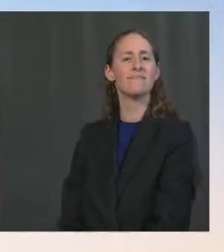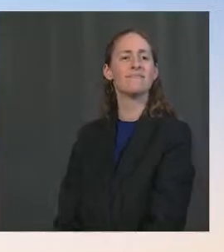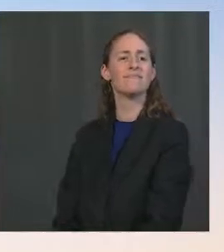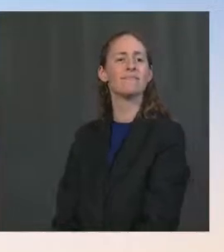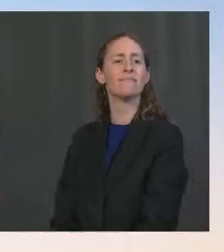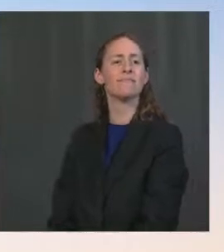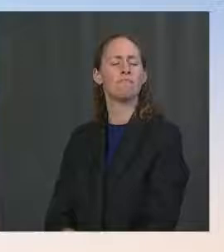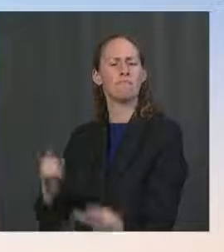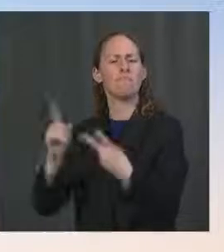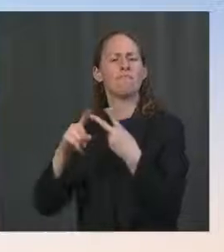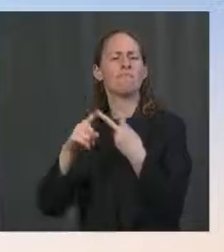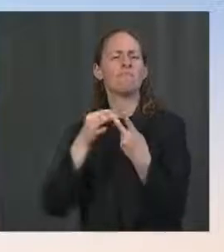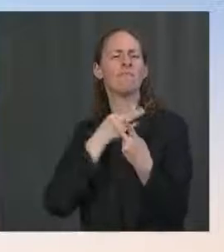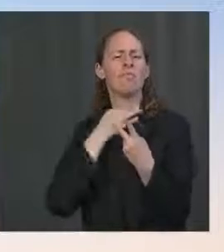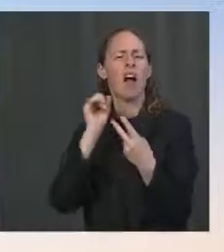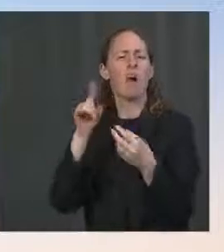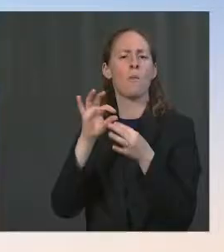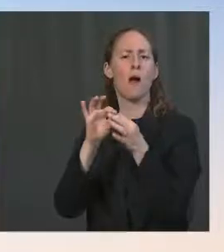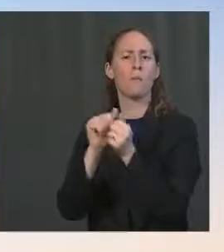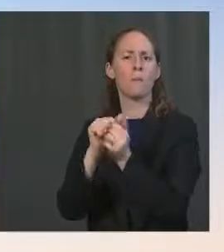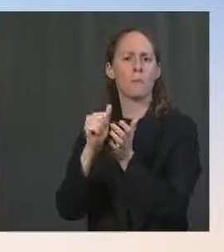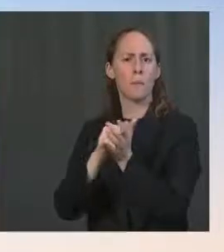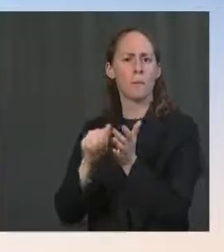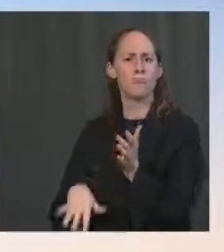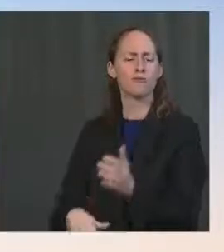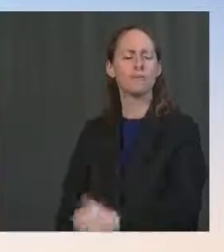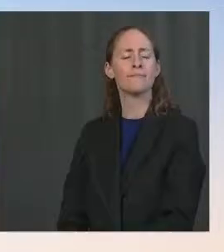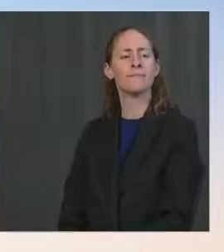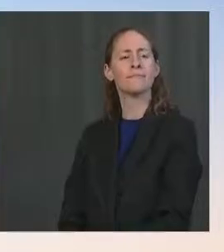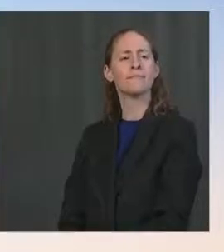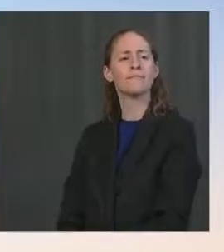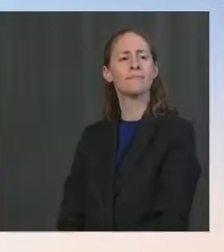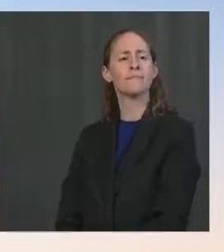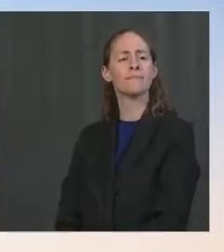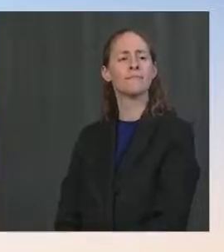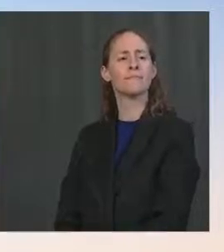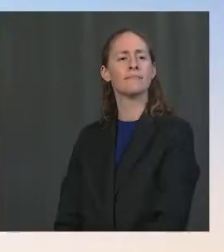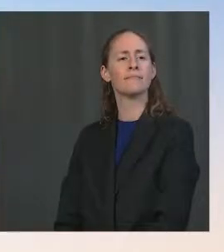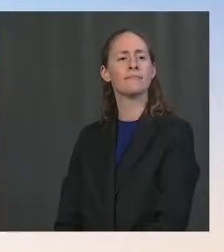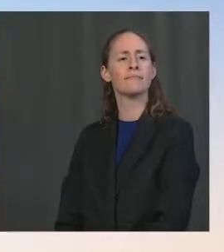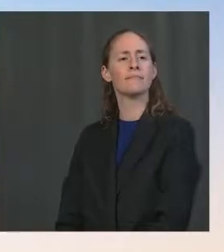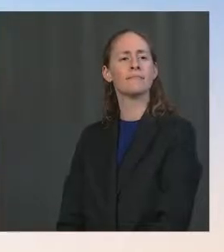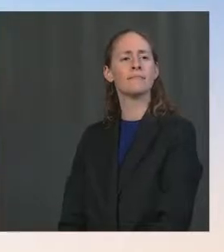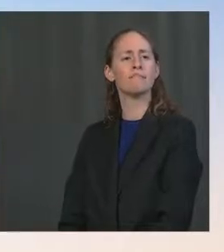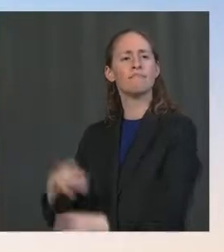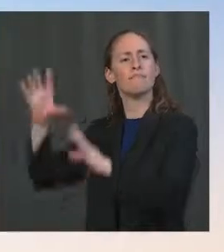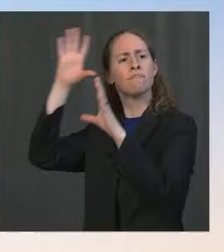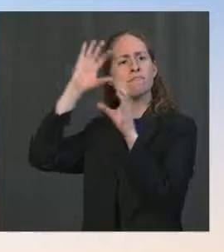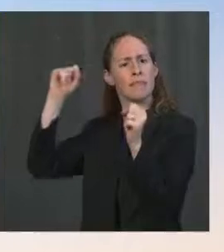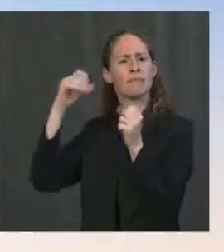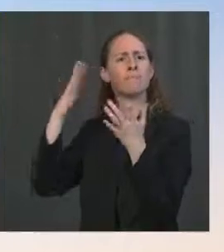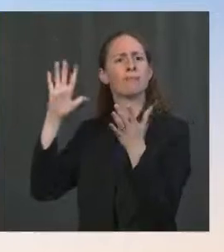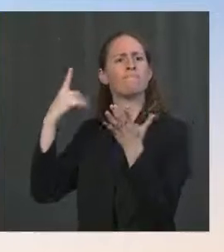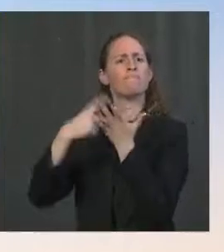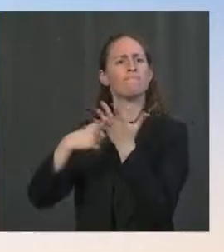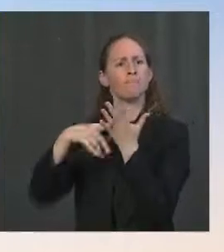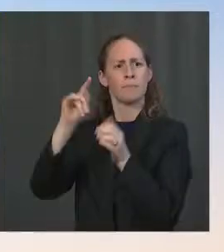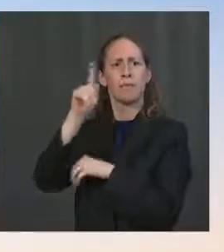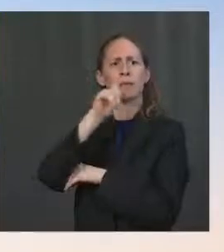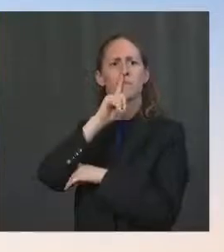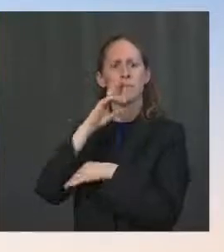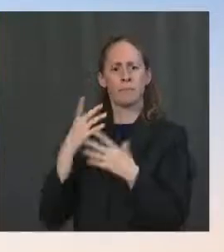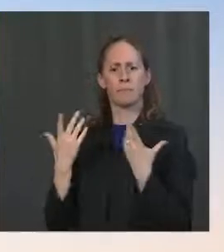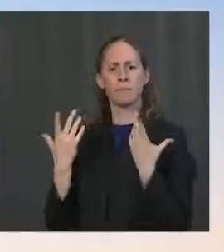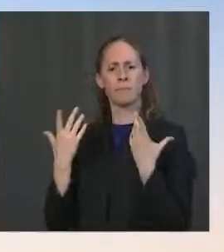that the statement you put out on behalf of the president did not offer any specific agenda of what's next, or again, specifically how